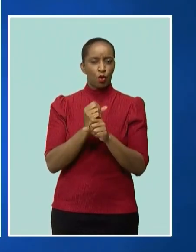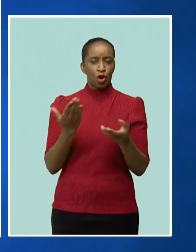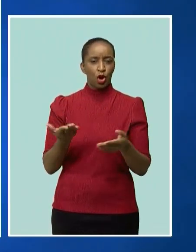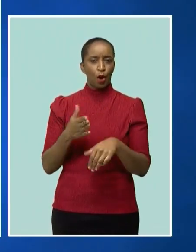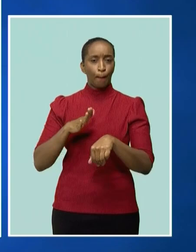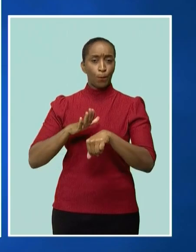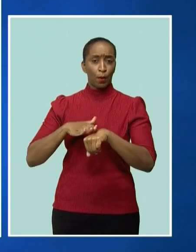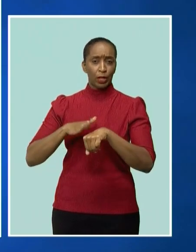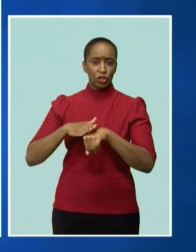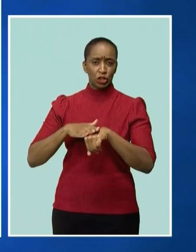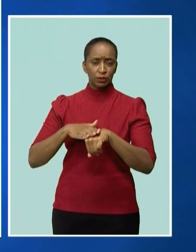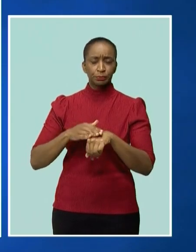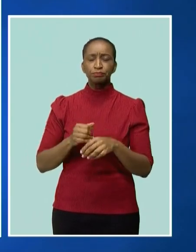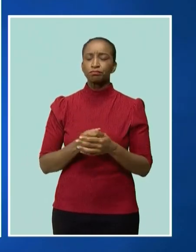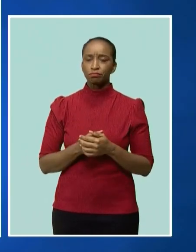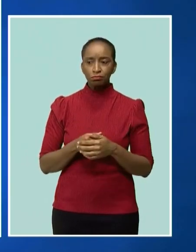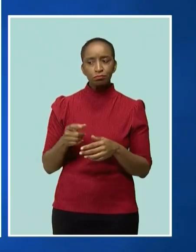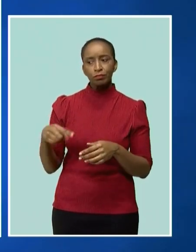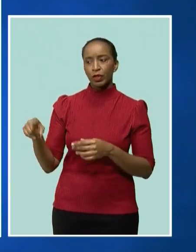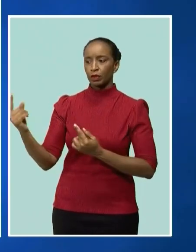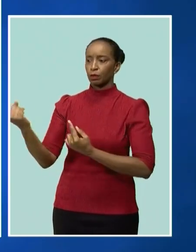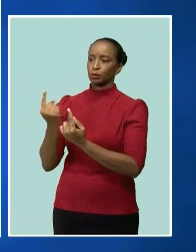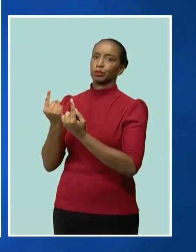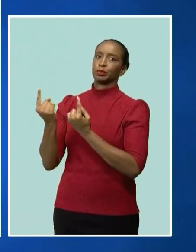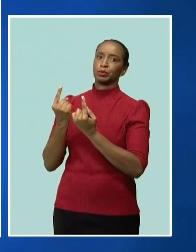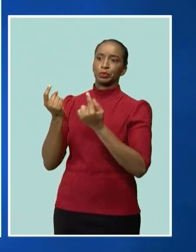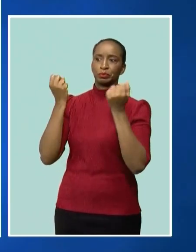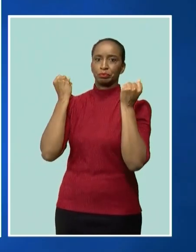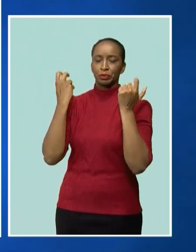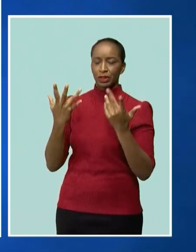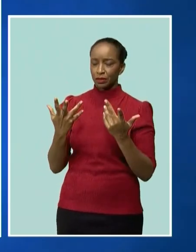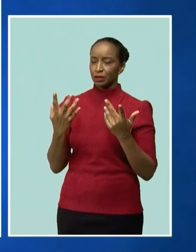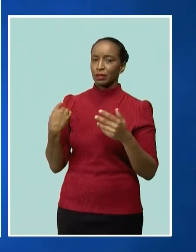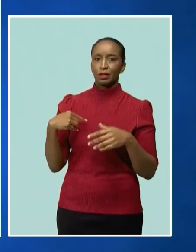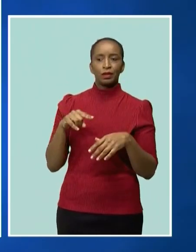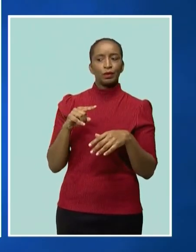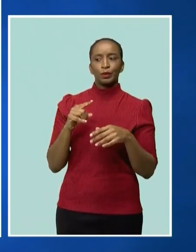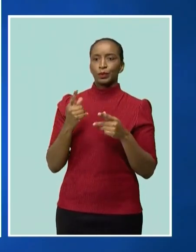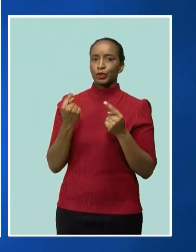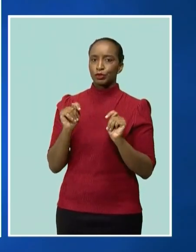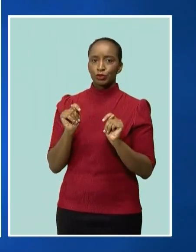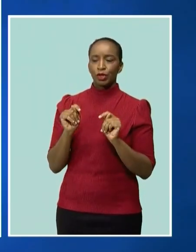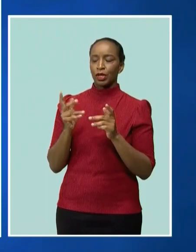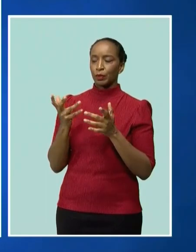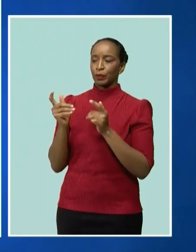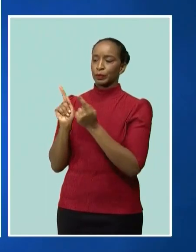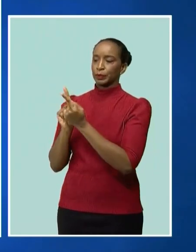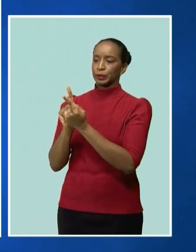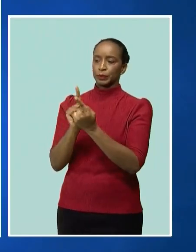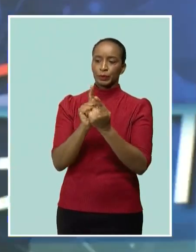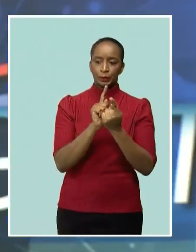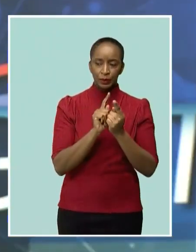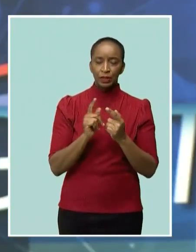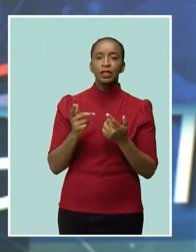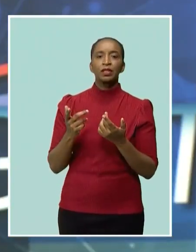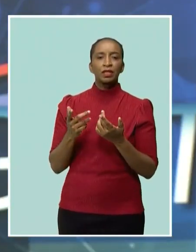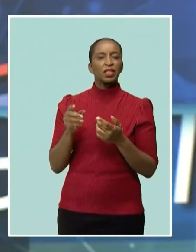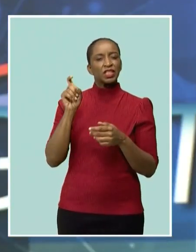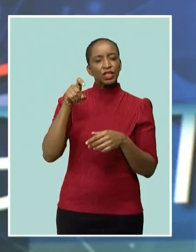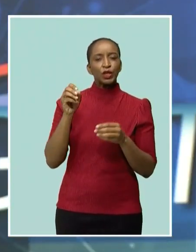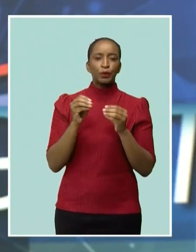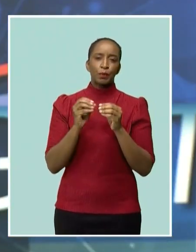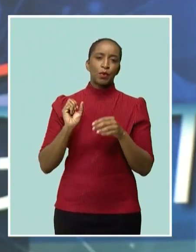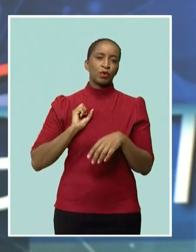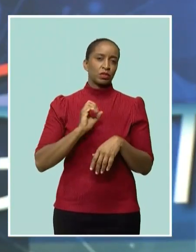cases, requests are coming fast and furious. We're trying our best to support, but we are really like to have additional staff.